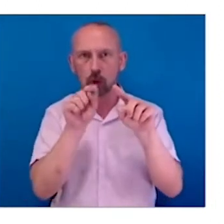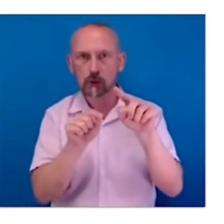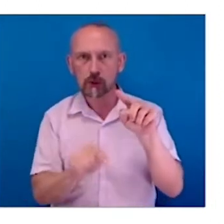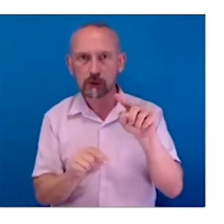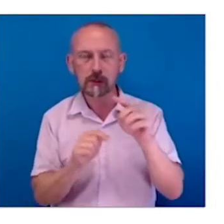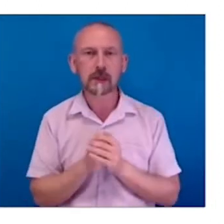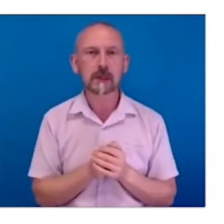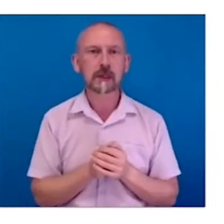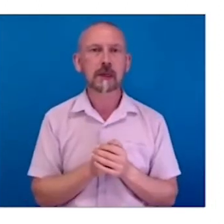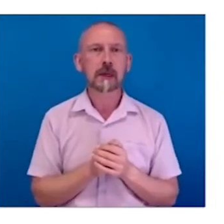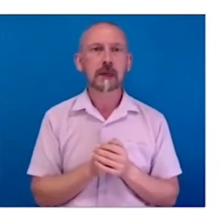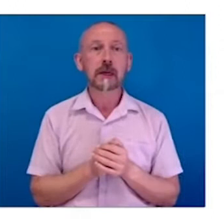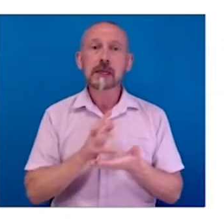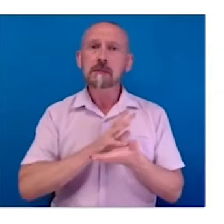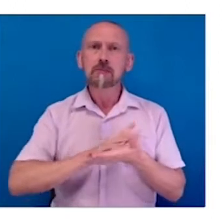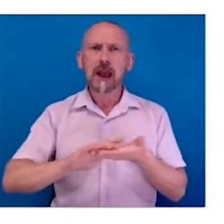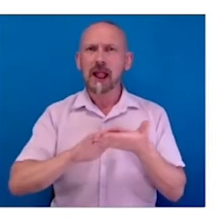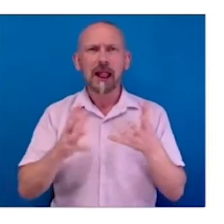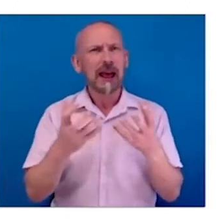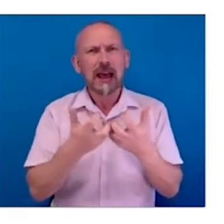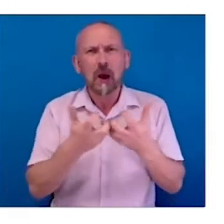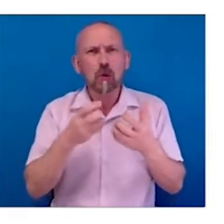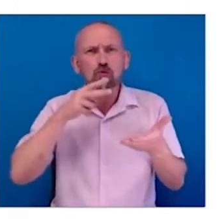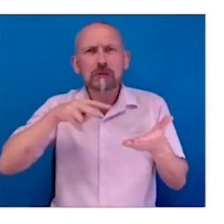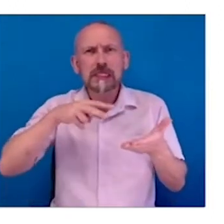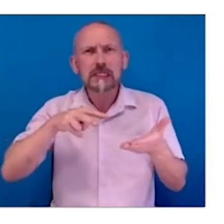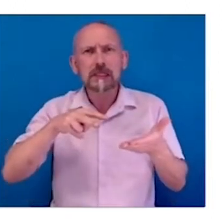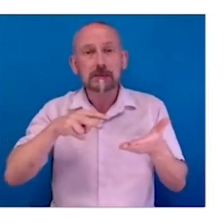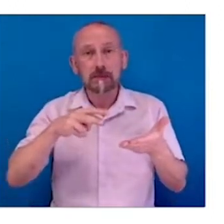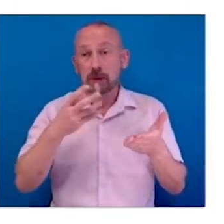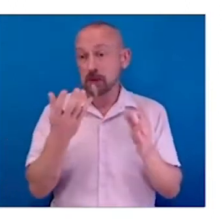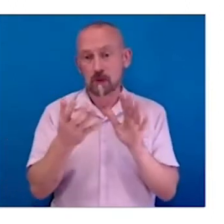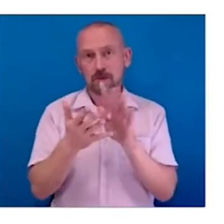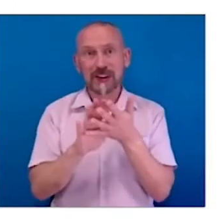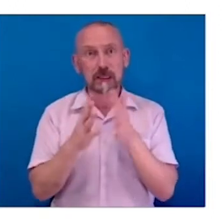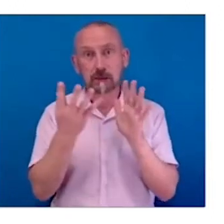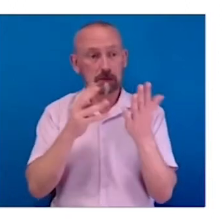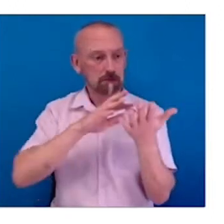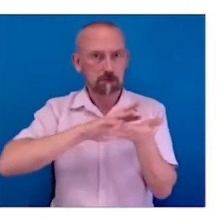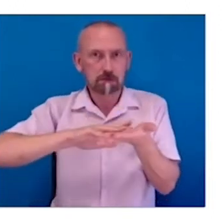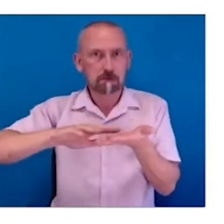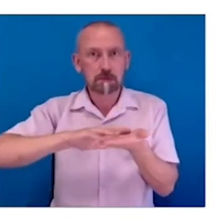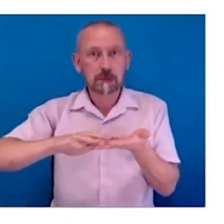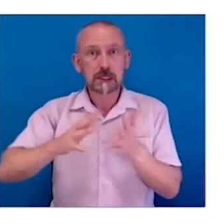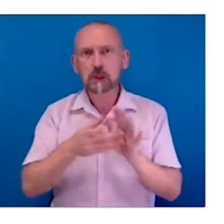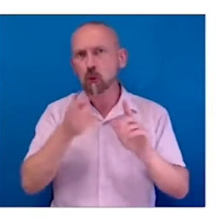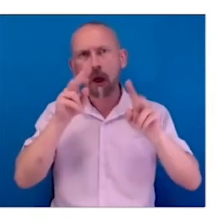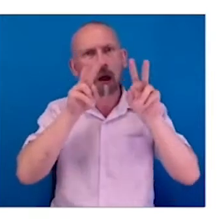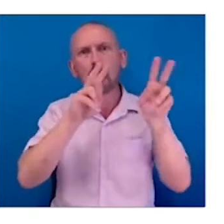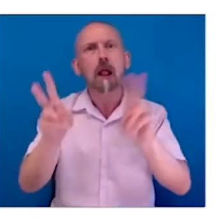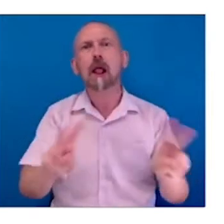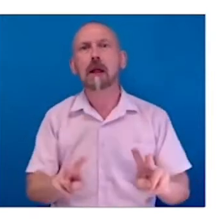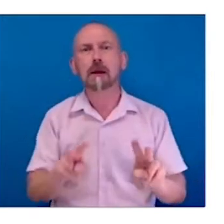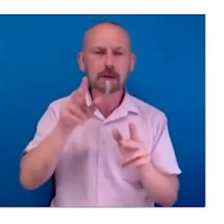reliable way of sweeping the page or electronic display, as is possible with the eyes, for the